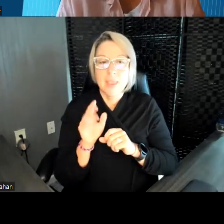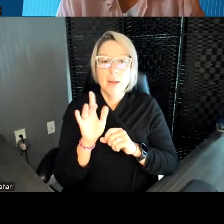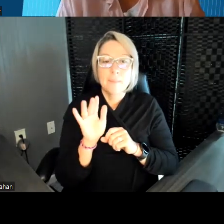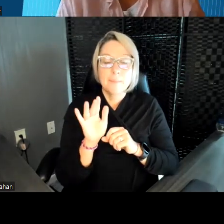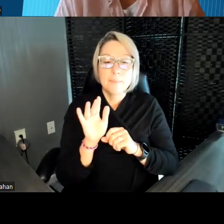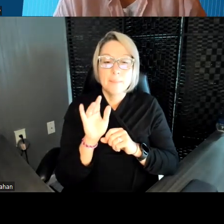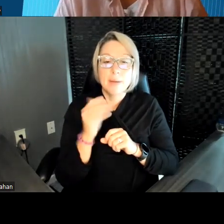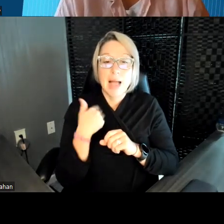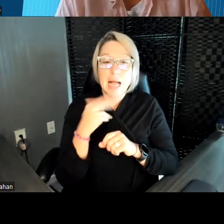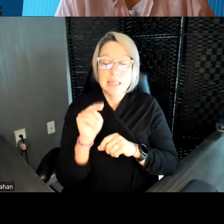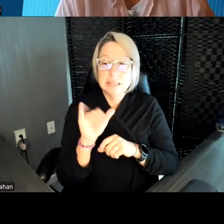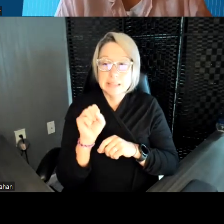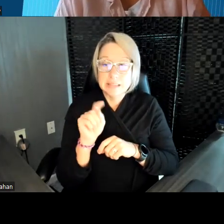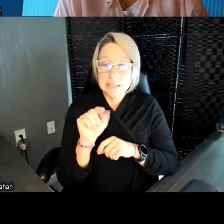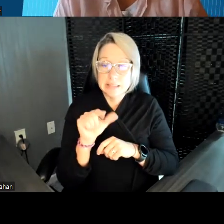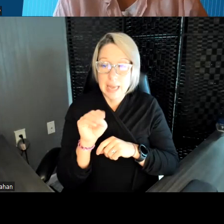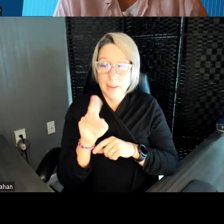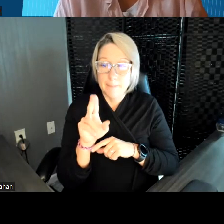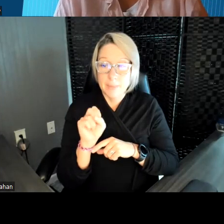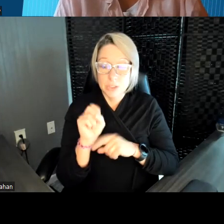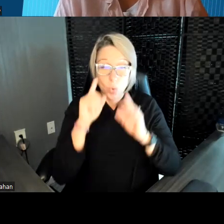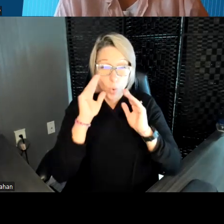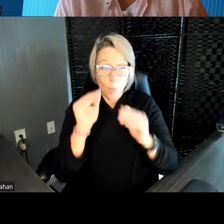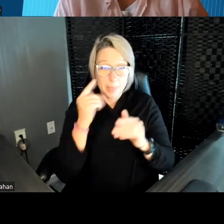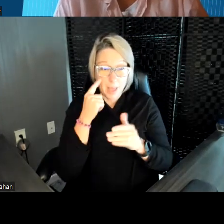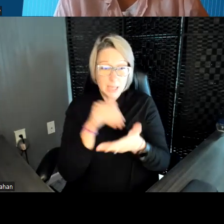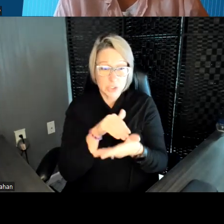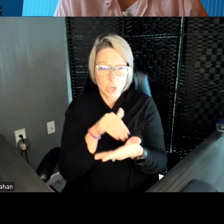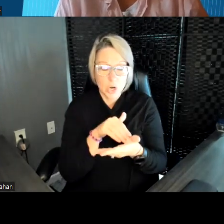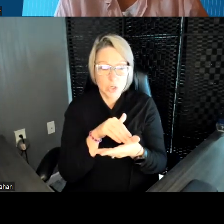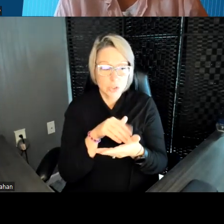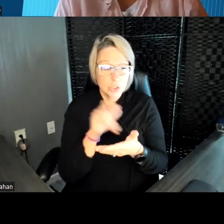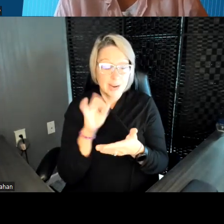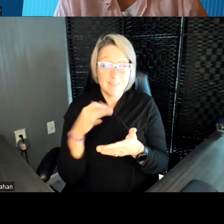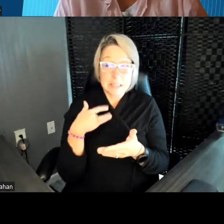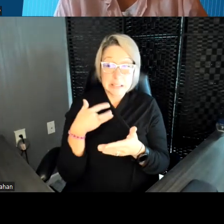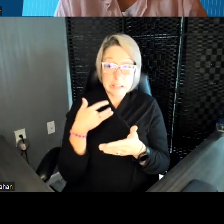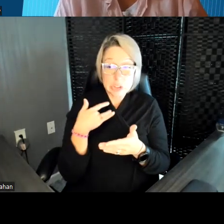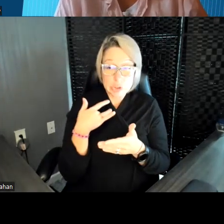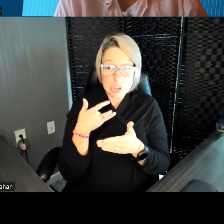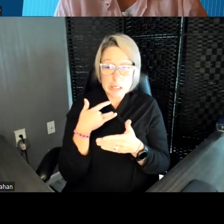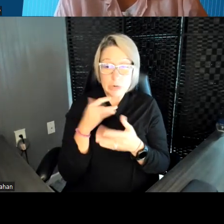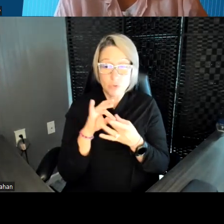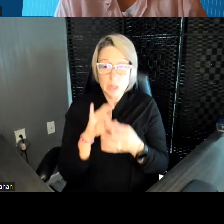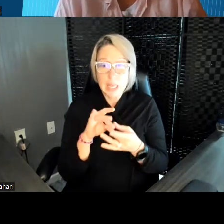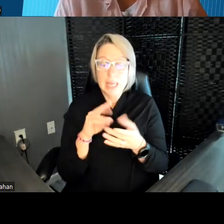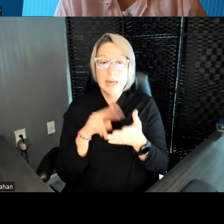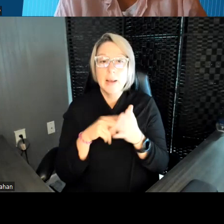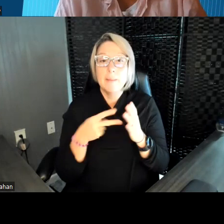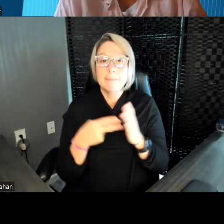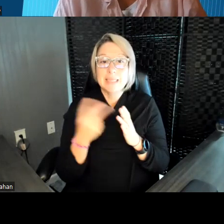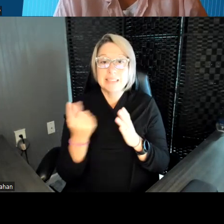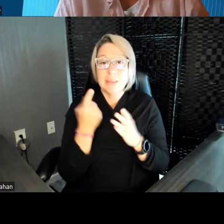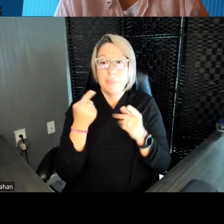has nystagmus, we're hoping that the eye doctor has looked in. If it's sensory nystagmus, it's due to something actually happening with